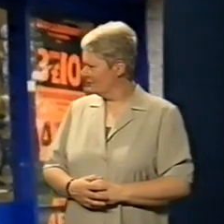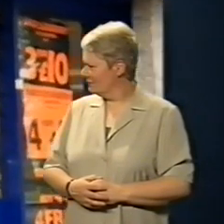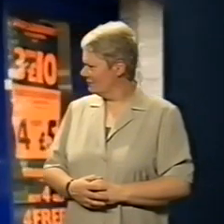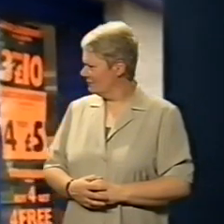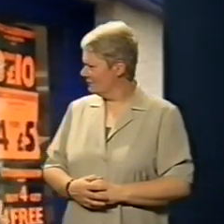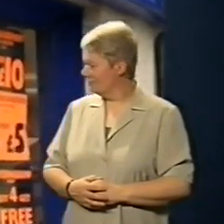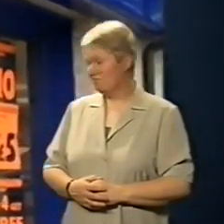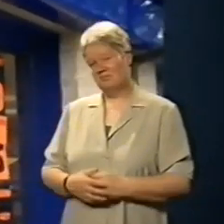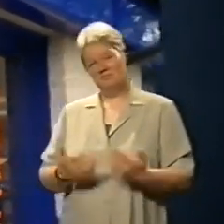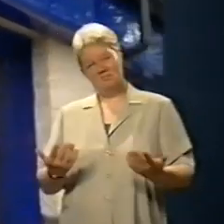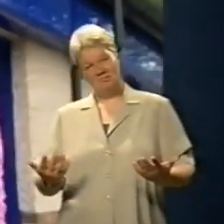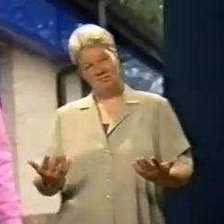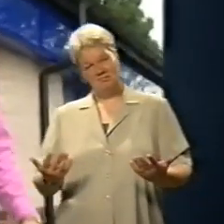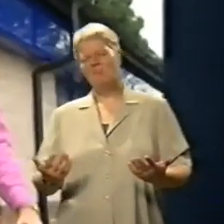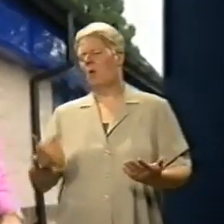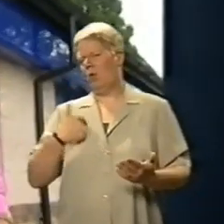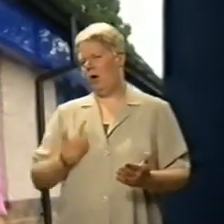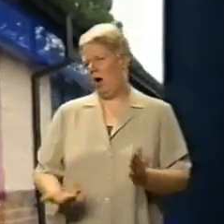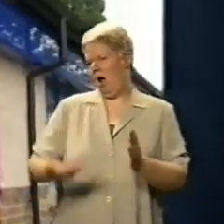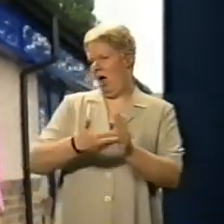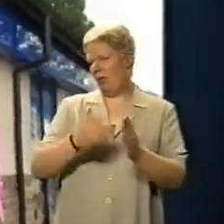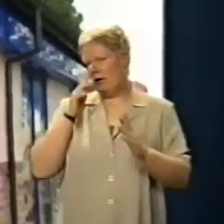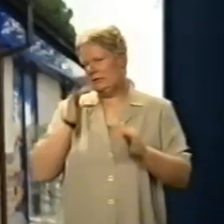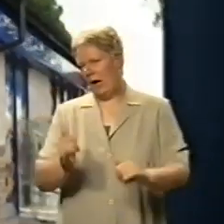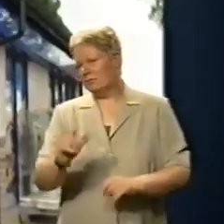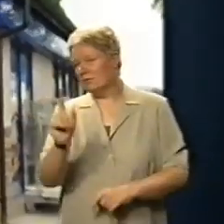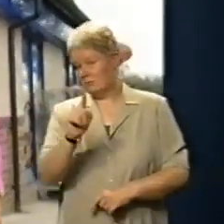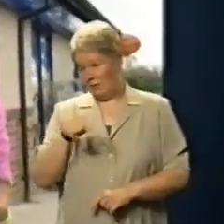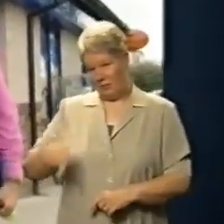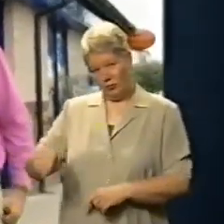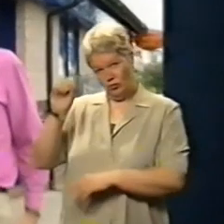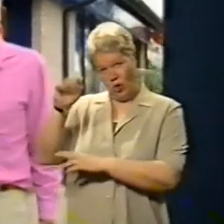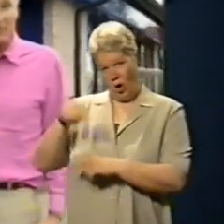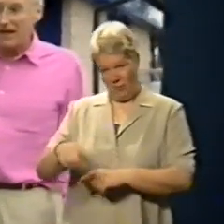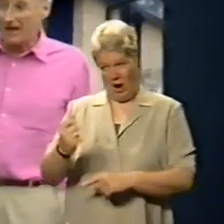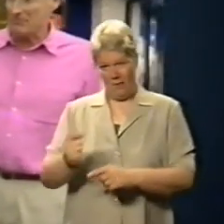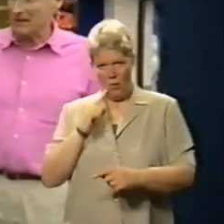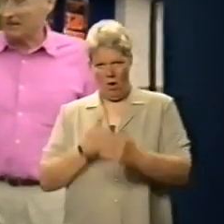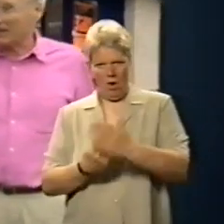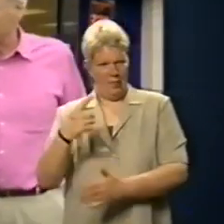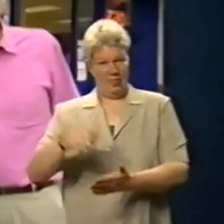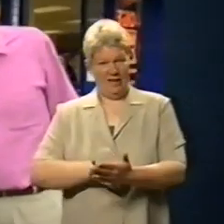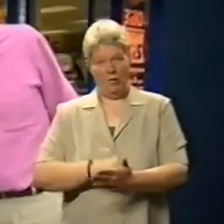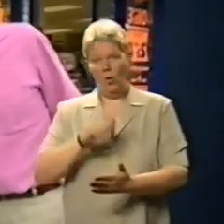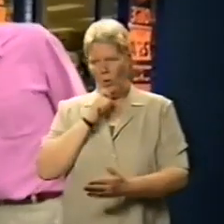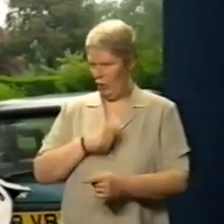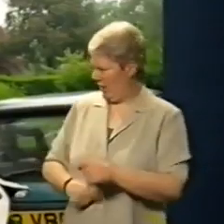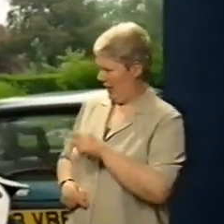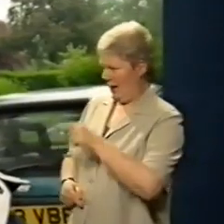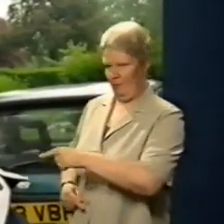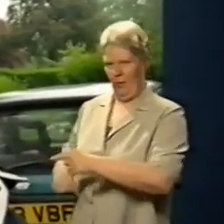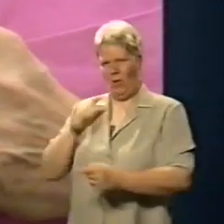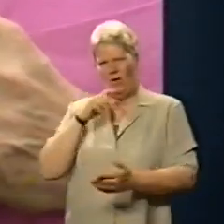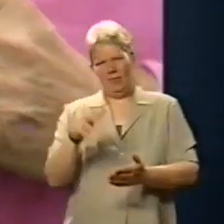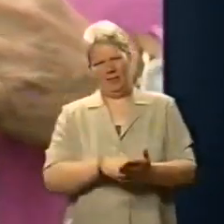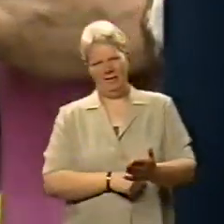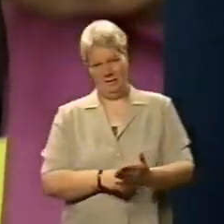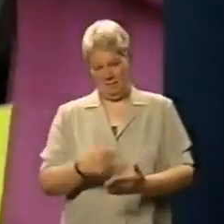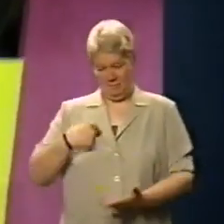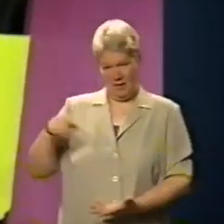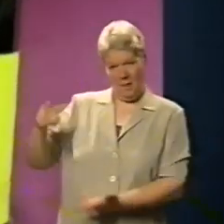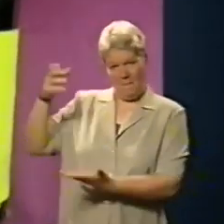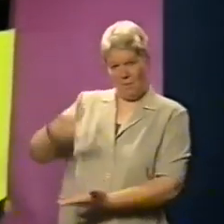Well, we're going to carry this experiment to stage further. Here at this supermarket, a crime is about to be committed, and Mick here is going to commit it. Now, Mick, I'm going to plant